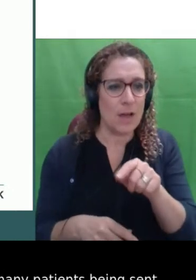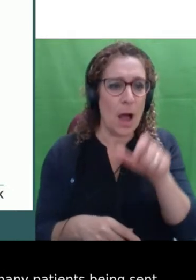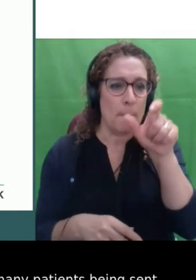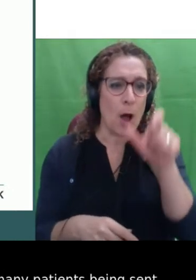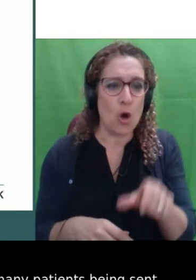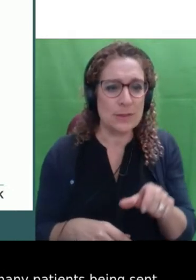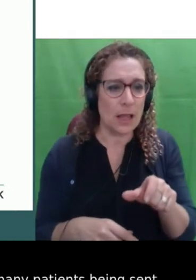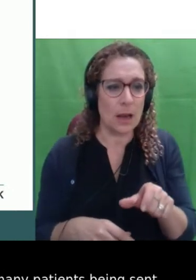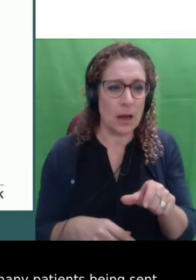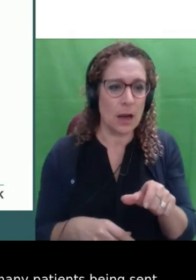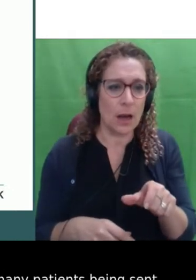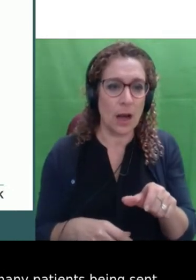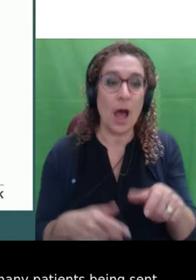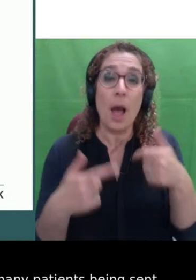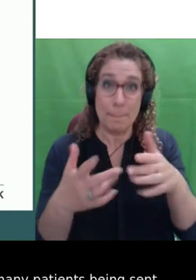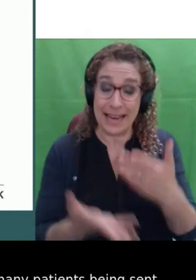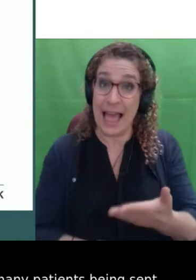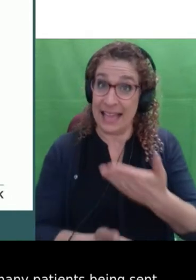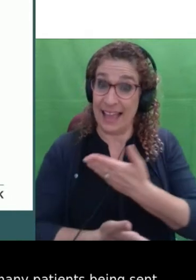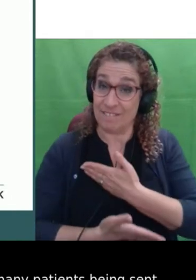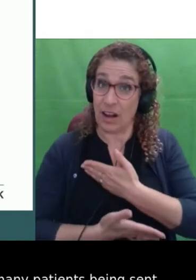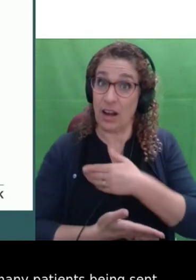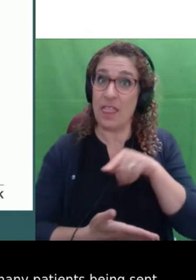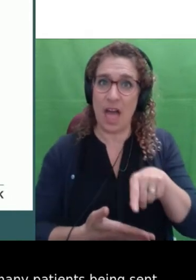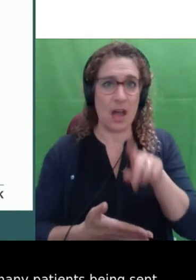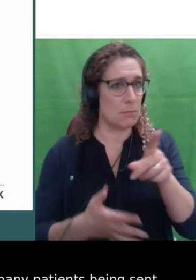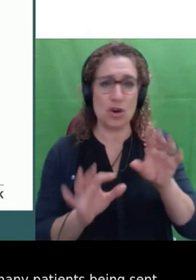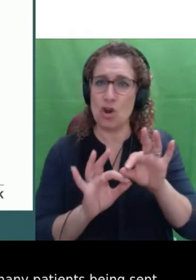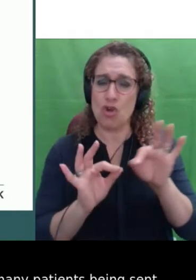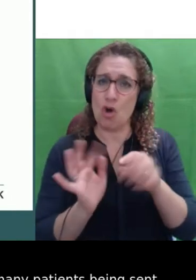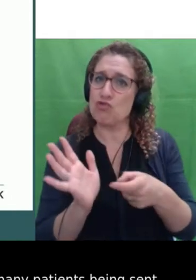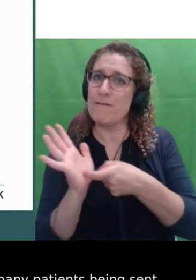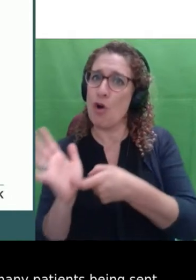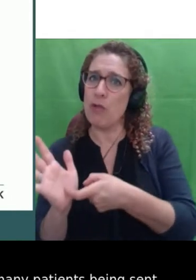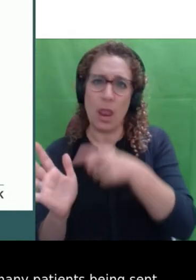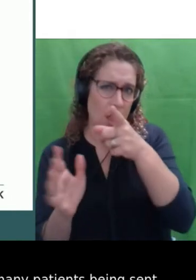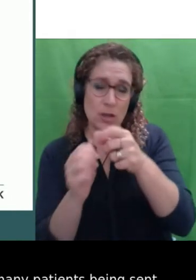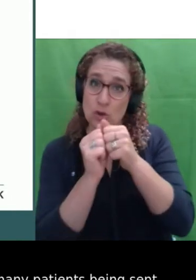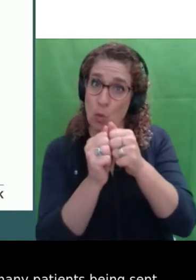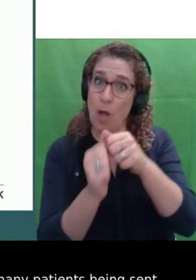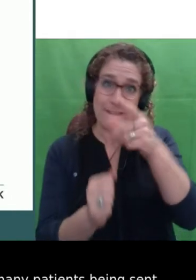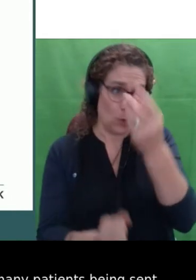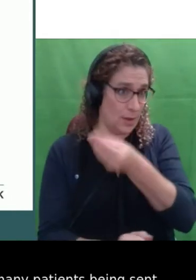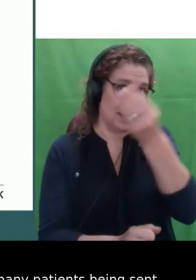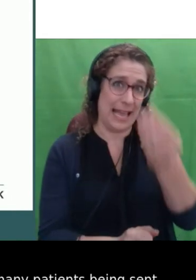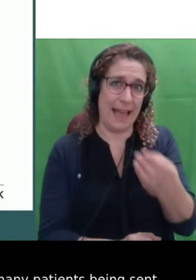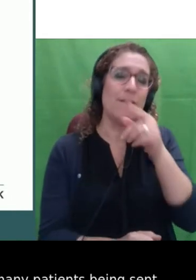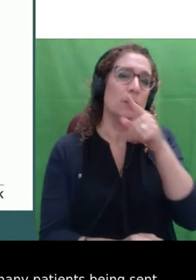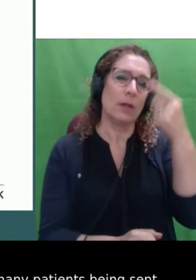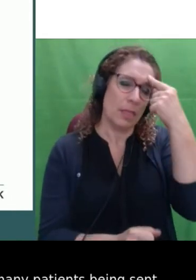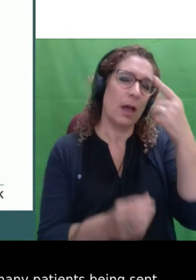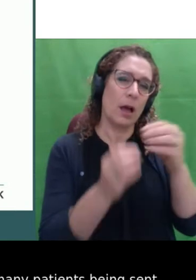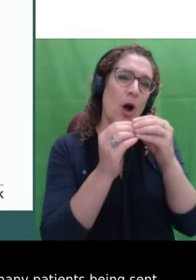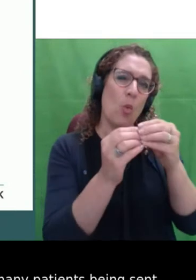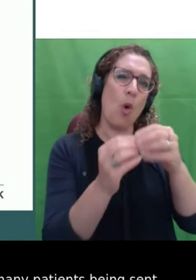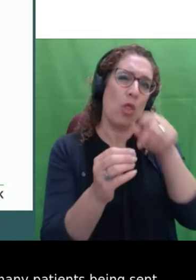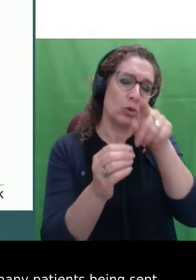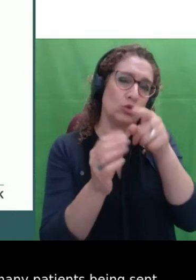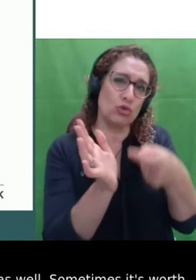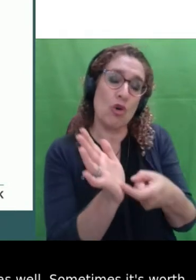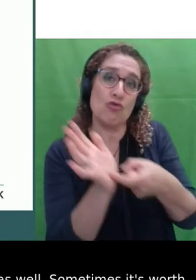no referral on to clinic as well sometimes it may be worthwhile thinking if you're seeing them in pharmacy just checking that they have got an